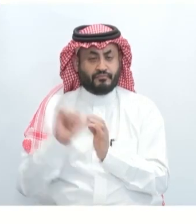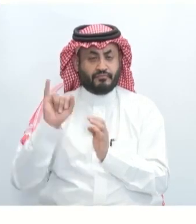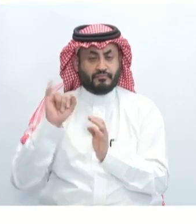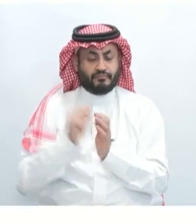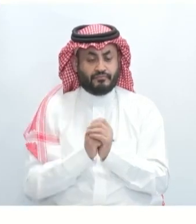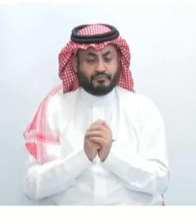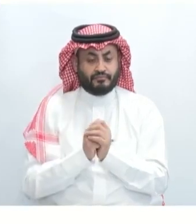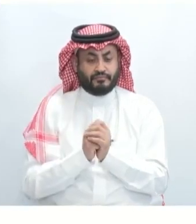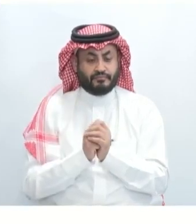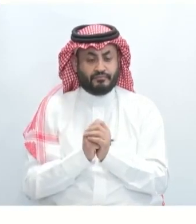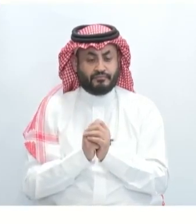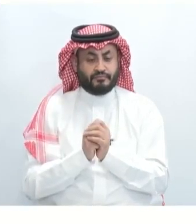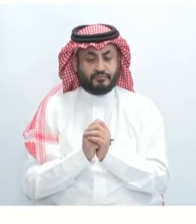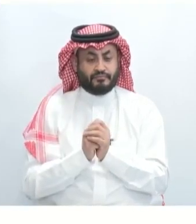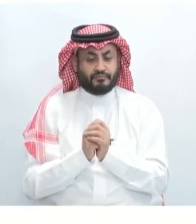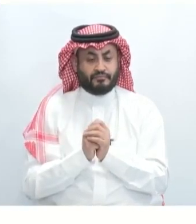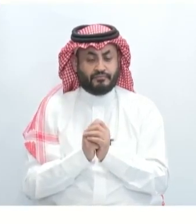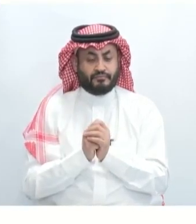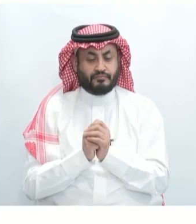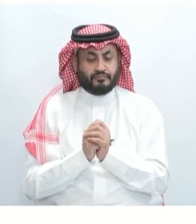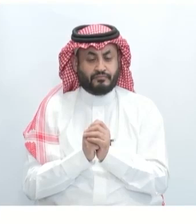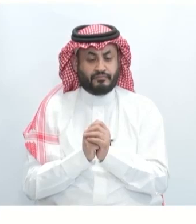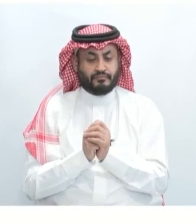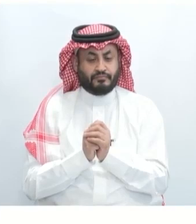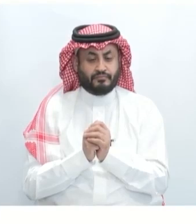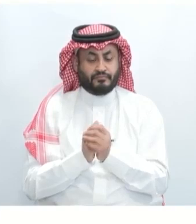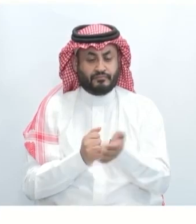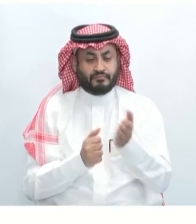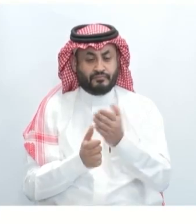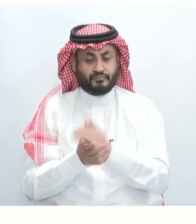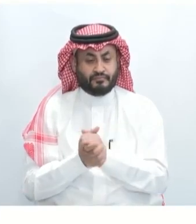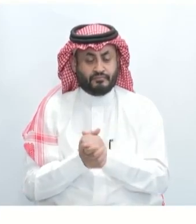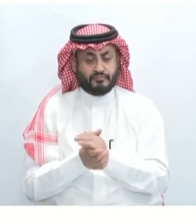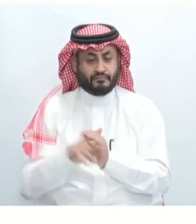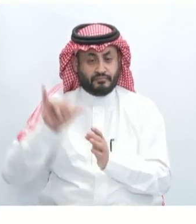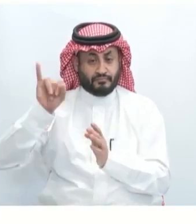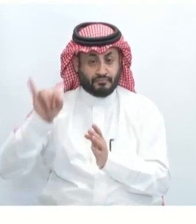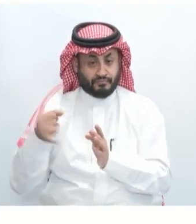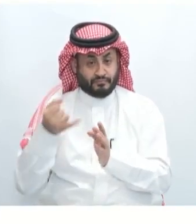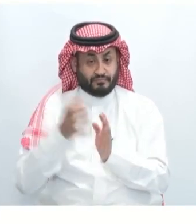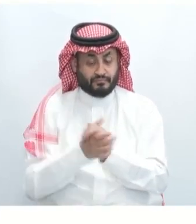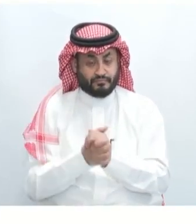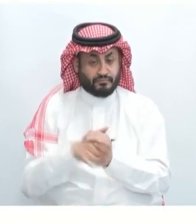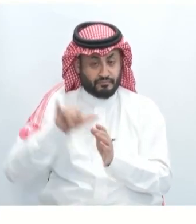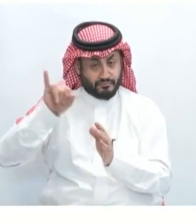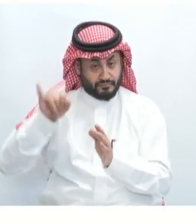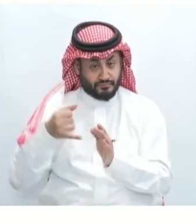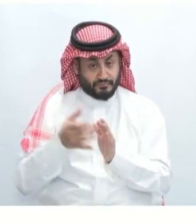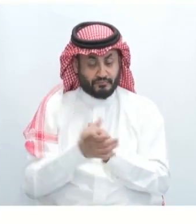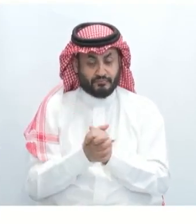again, I. Okay. Now we have another one here. This is called what?